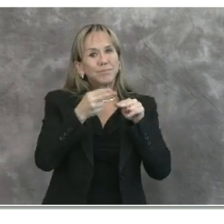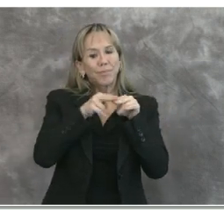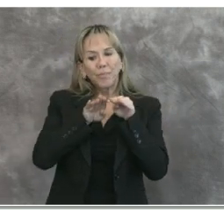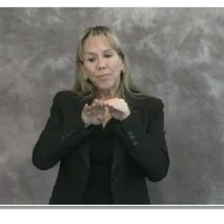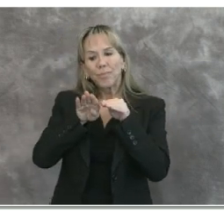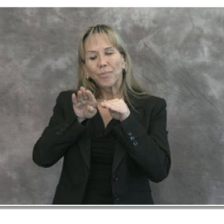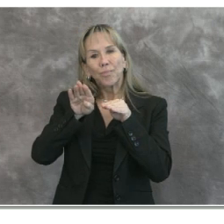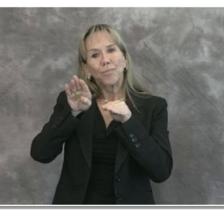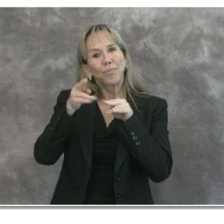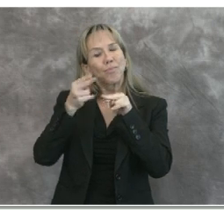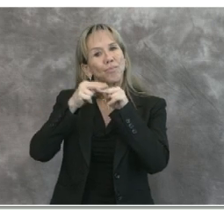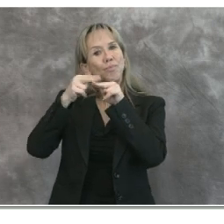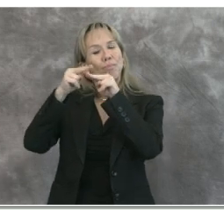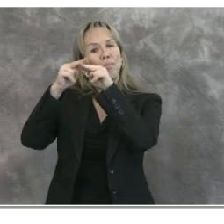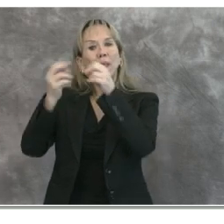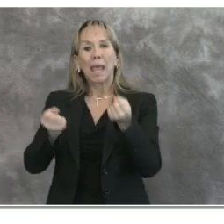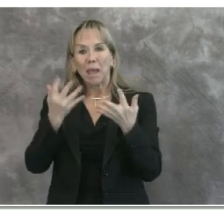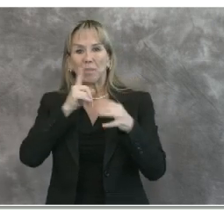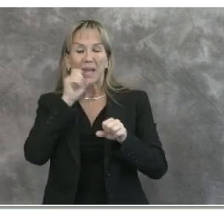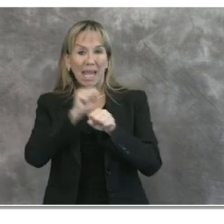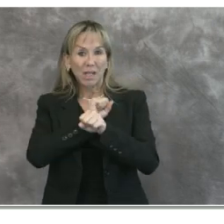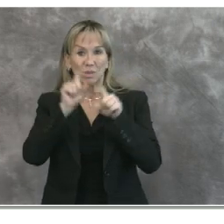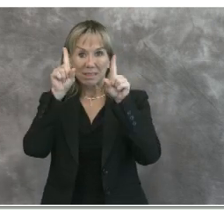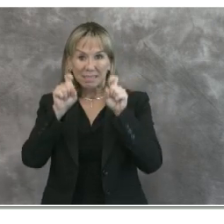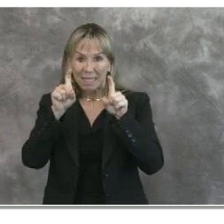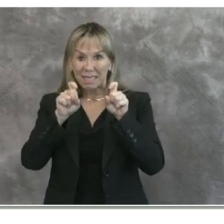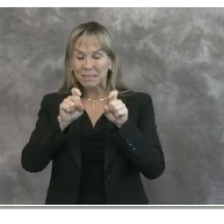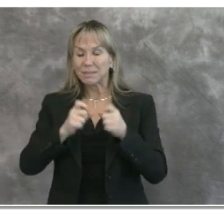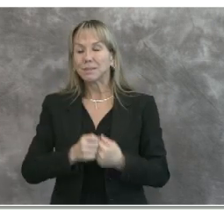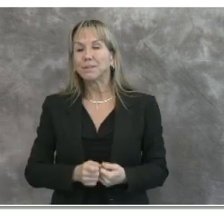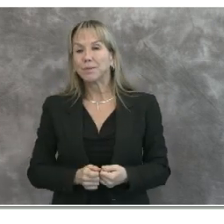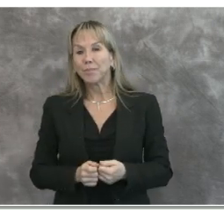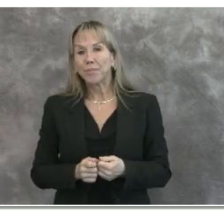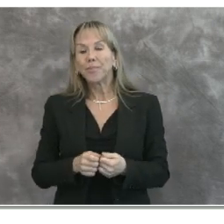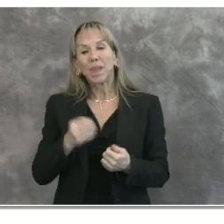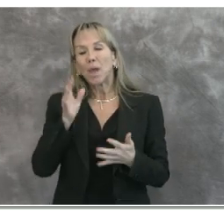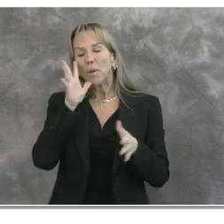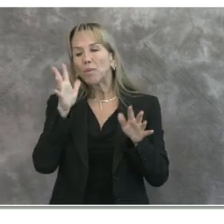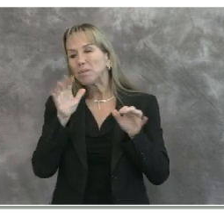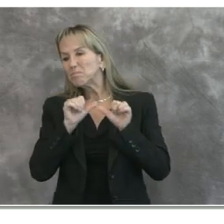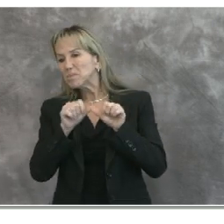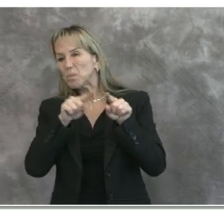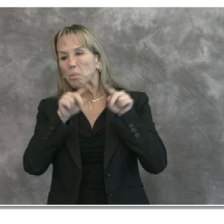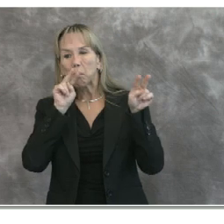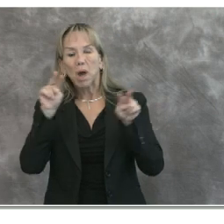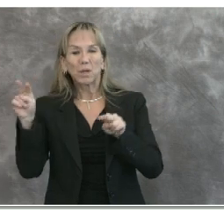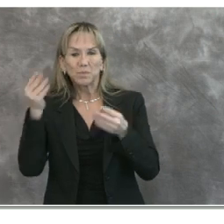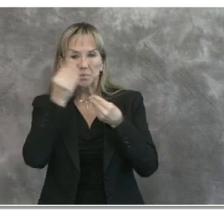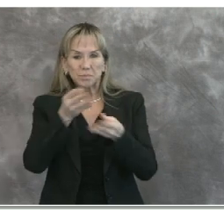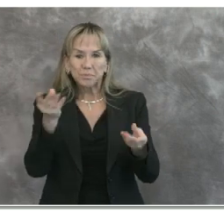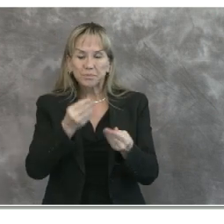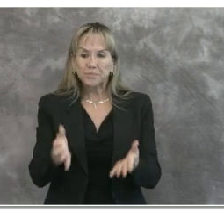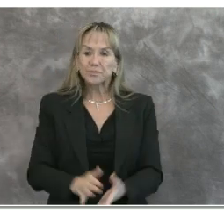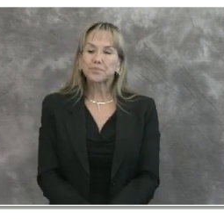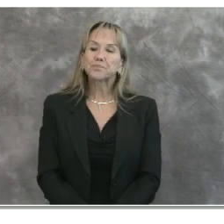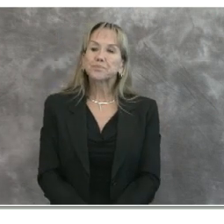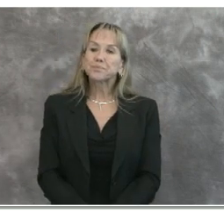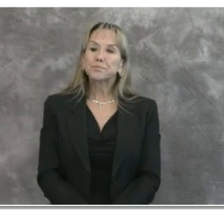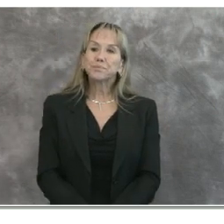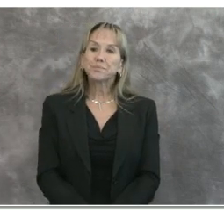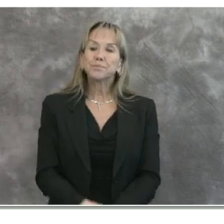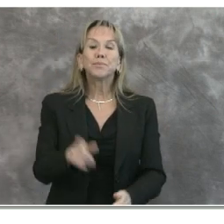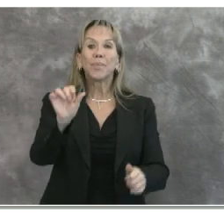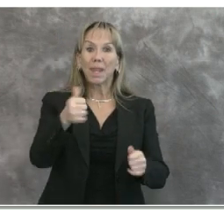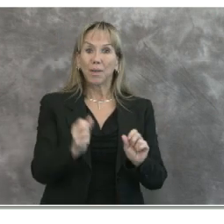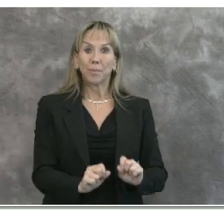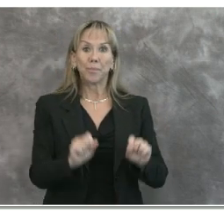as we increase the number of actual tests being conducted, but we will continue to monitor that. The second chart here, I want